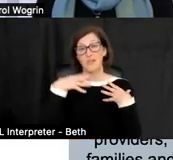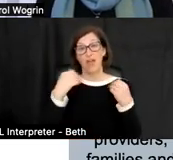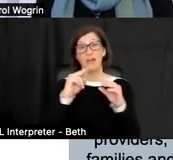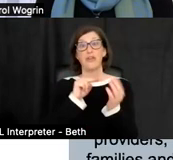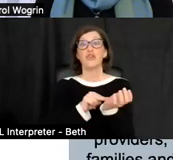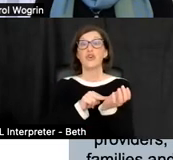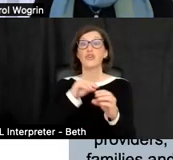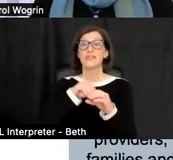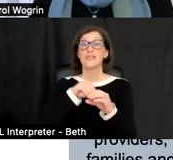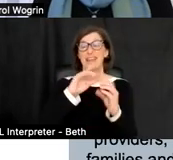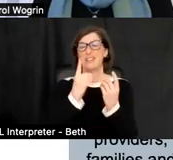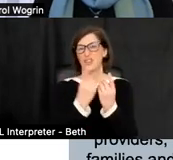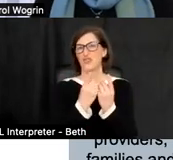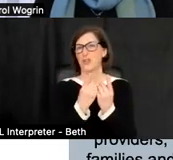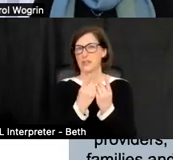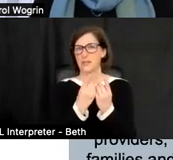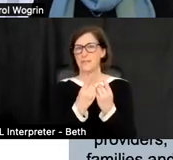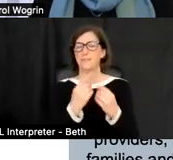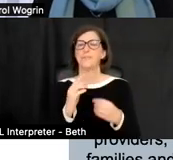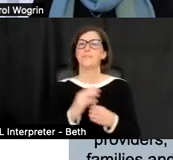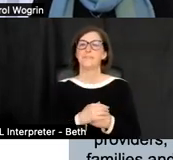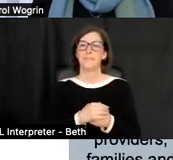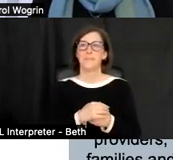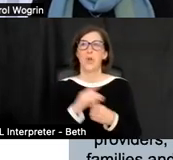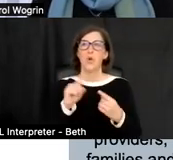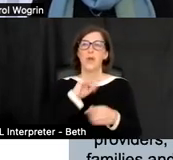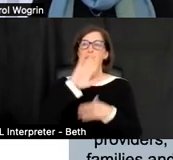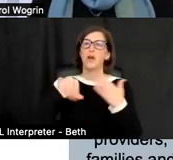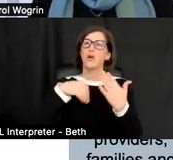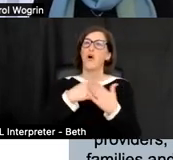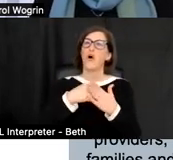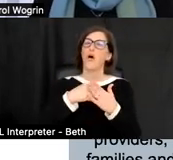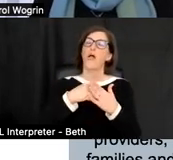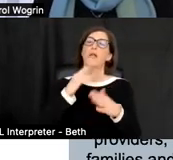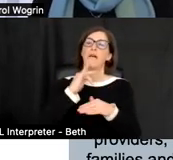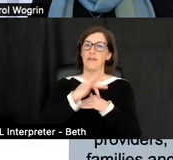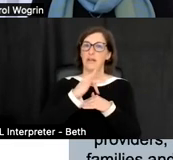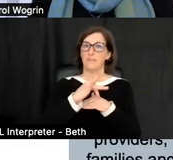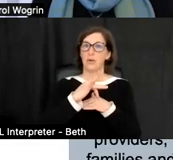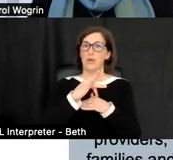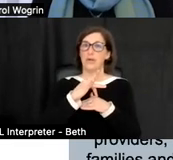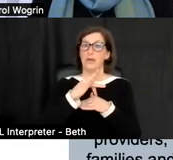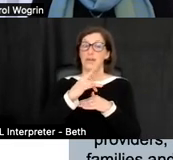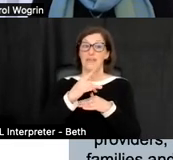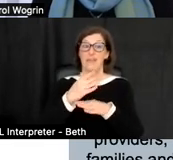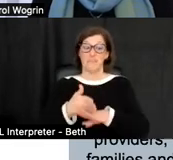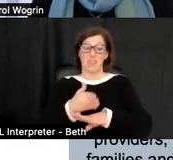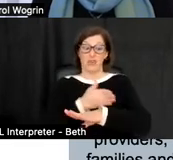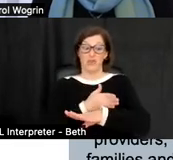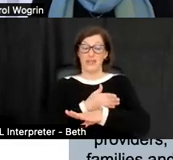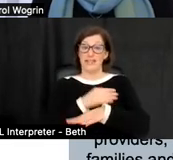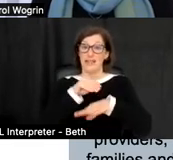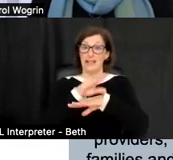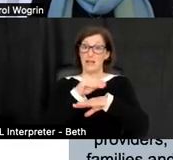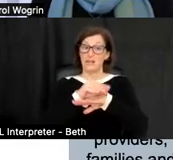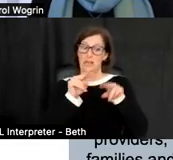they're working in when they're at all available. They increase their counseling and the monitoring and support